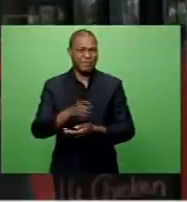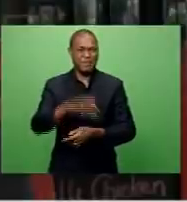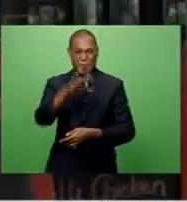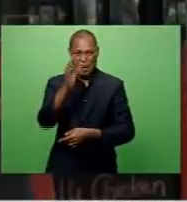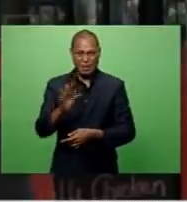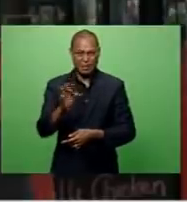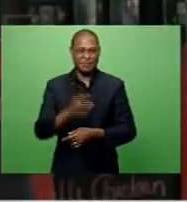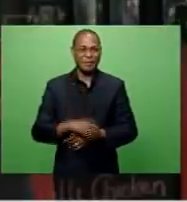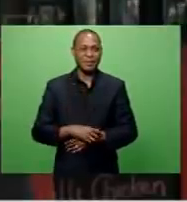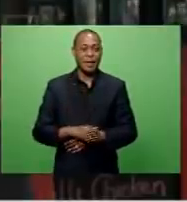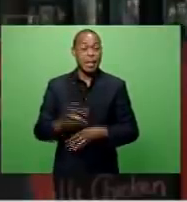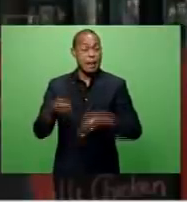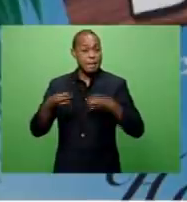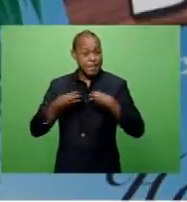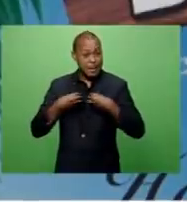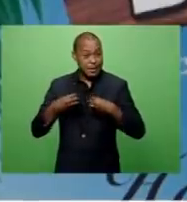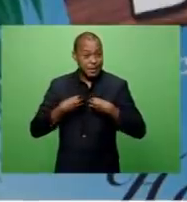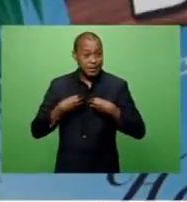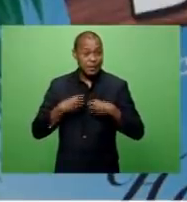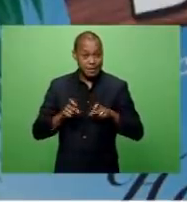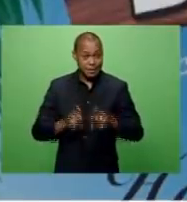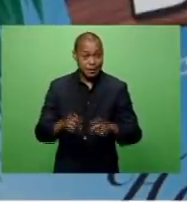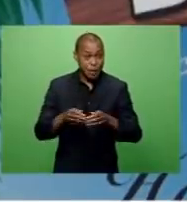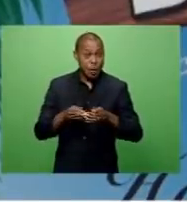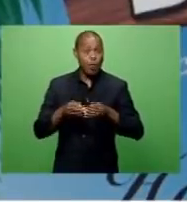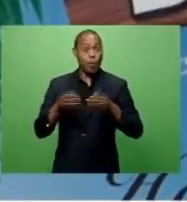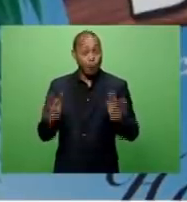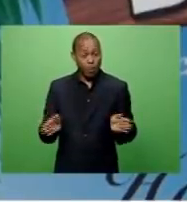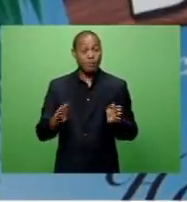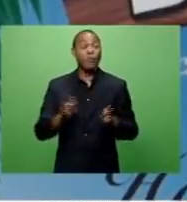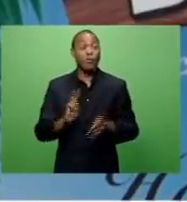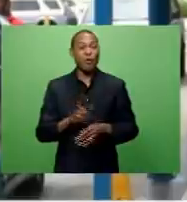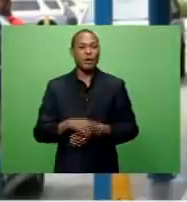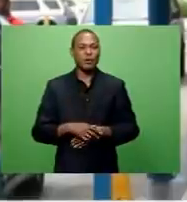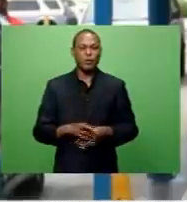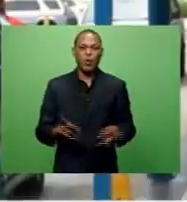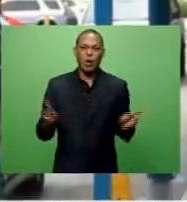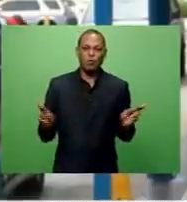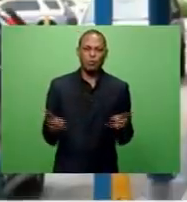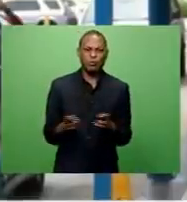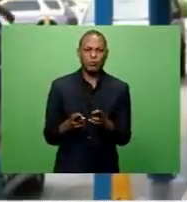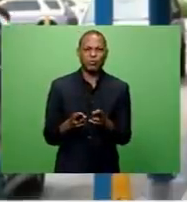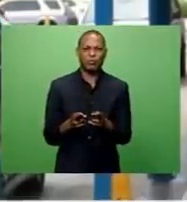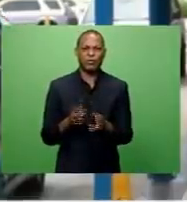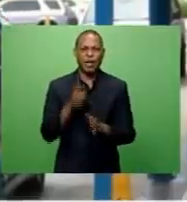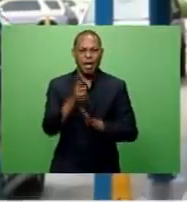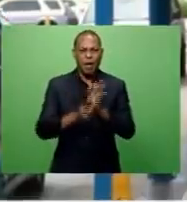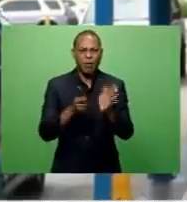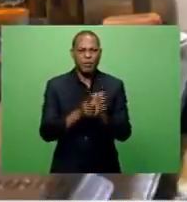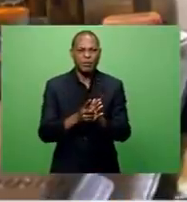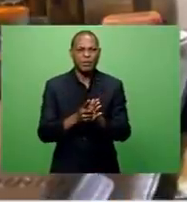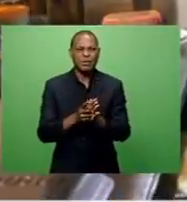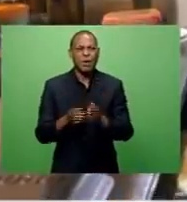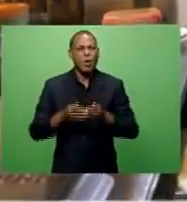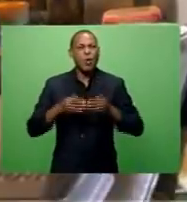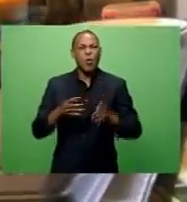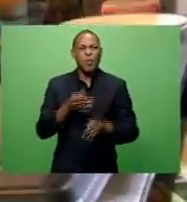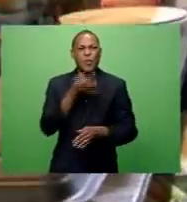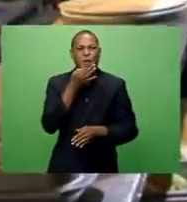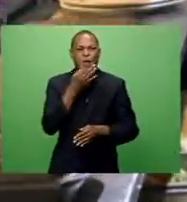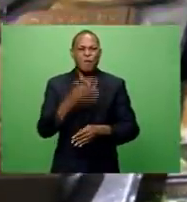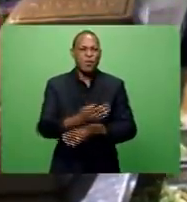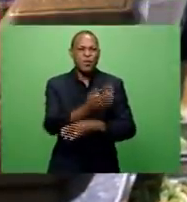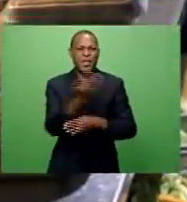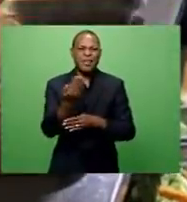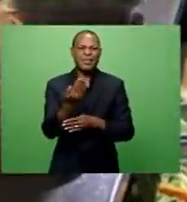the businesses that remain open are usually working on reduced hours, open only a few days in the week, starting